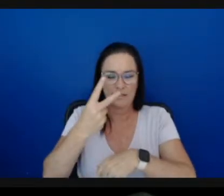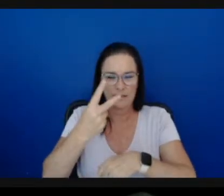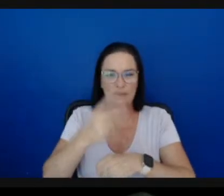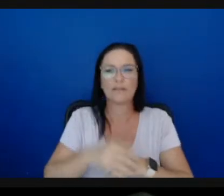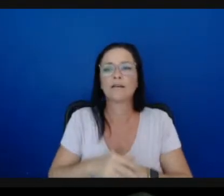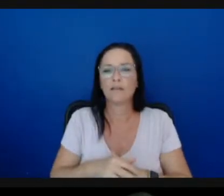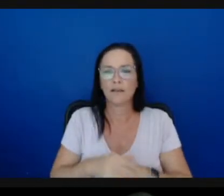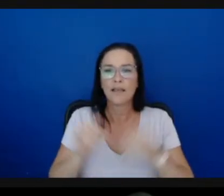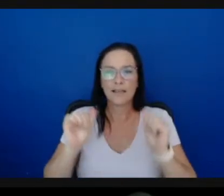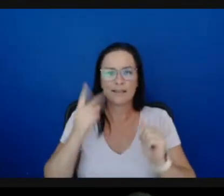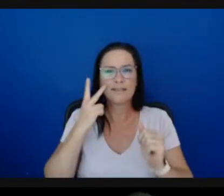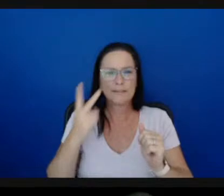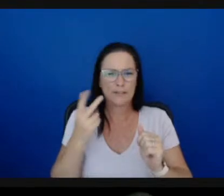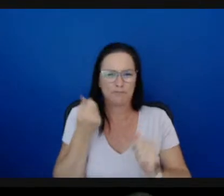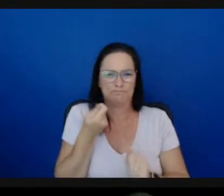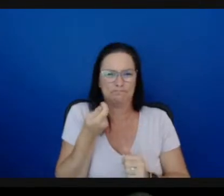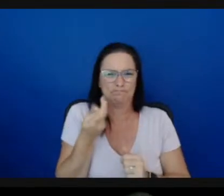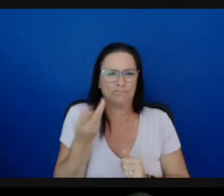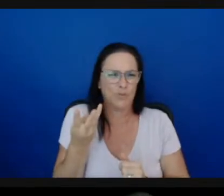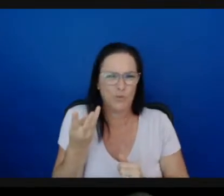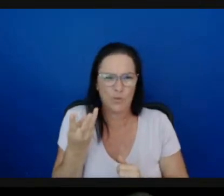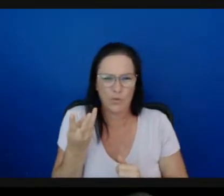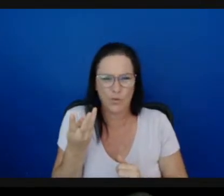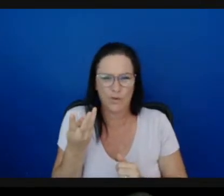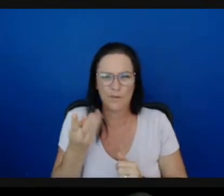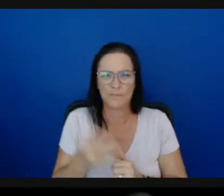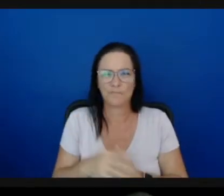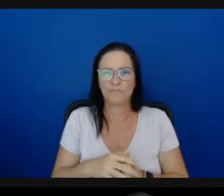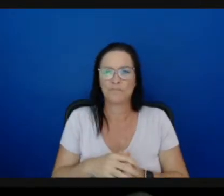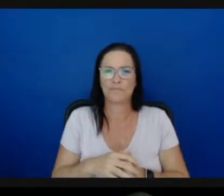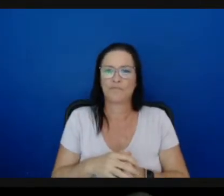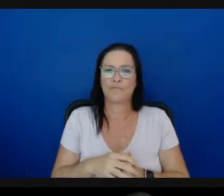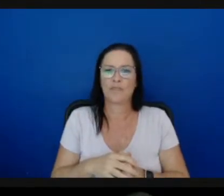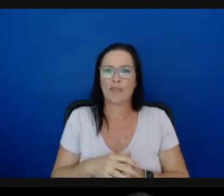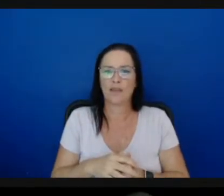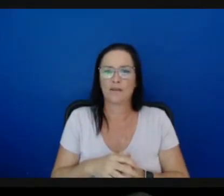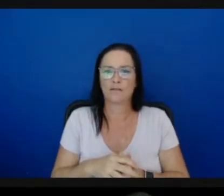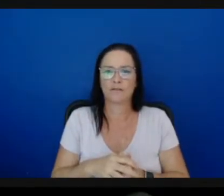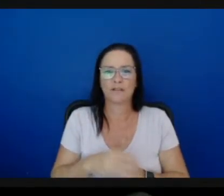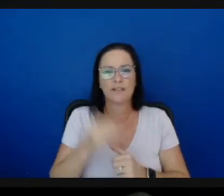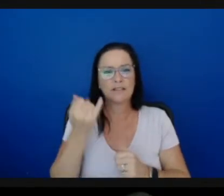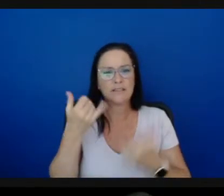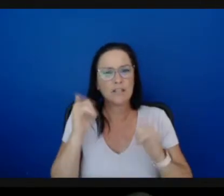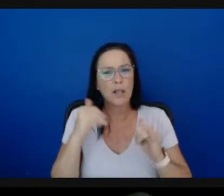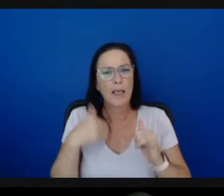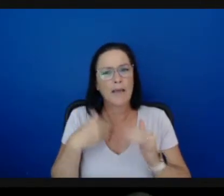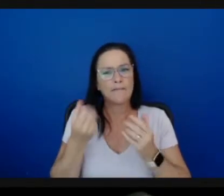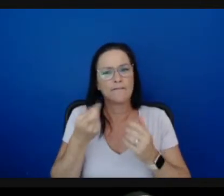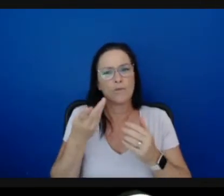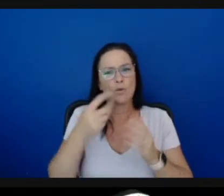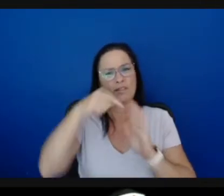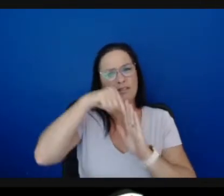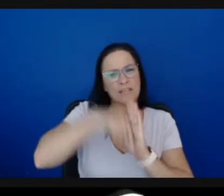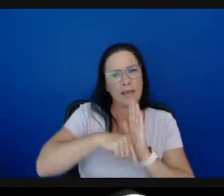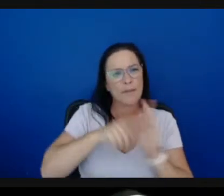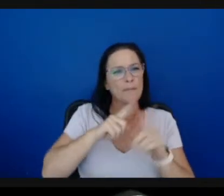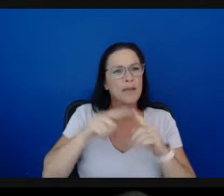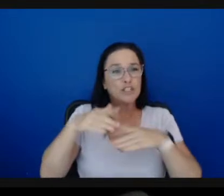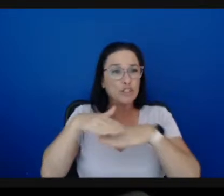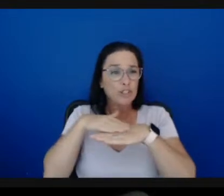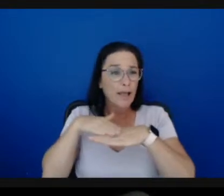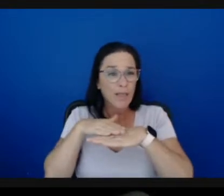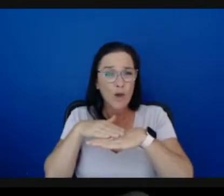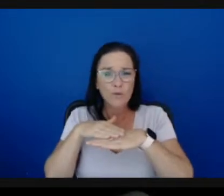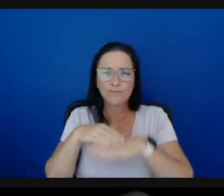you can see how few earthquakes there actually are. Still ongoing at depth over in the Pahala zone, but as far as the shallow stuff plotted in red